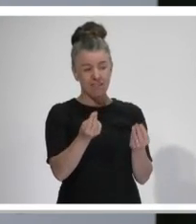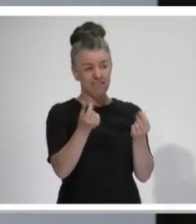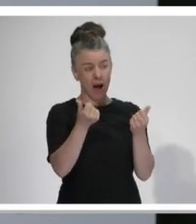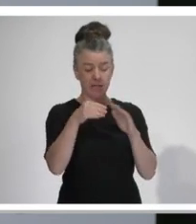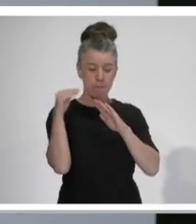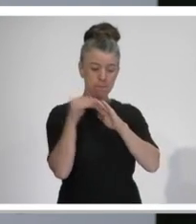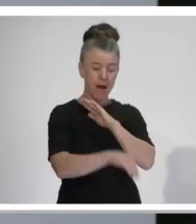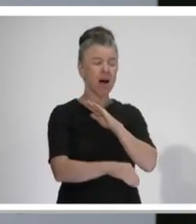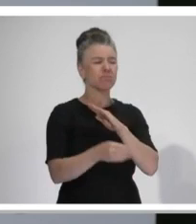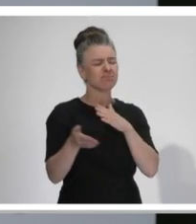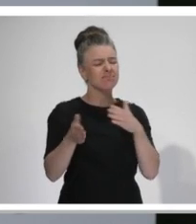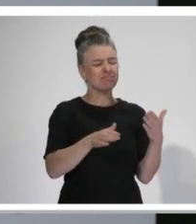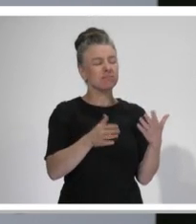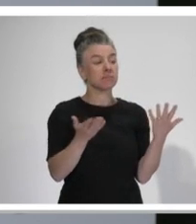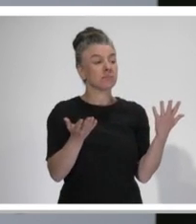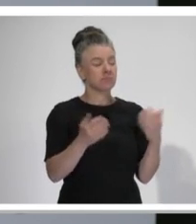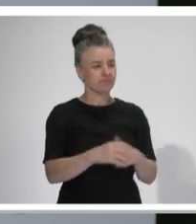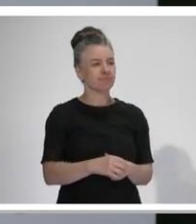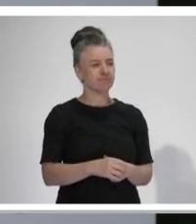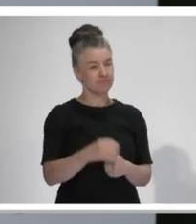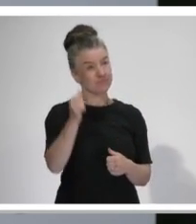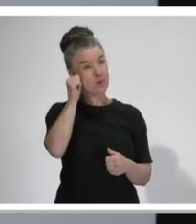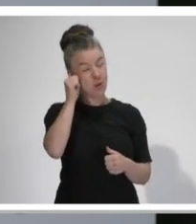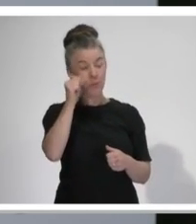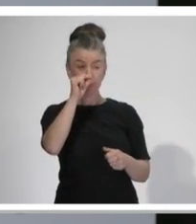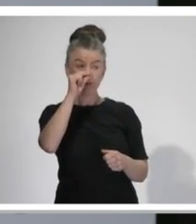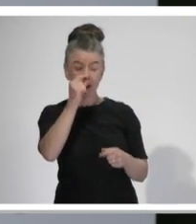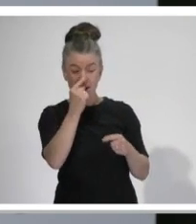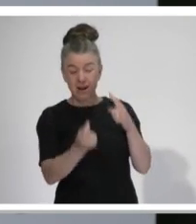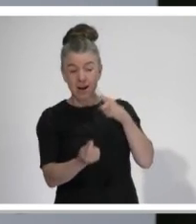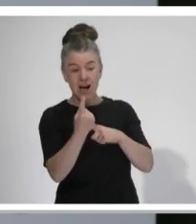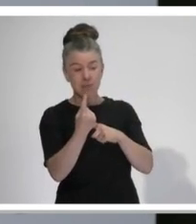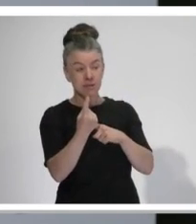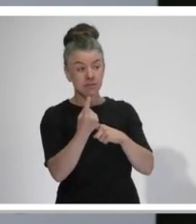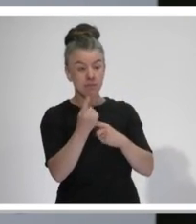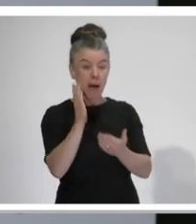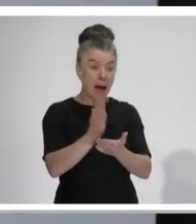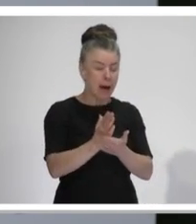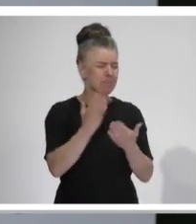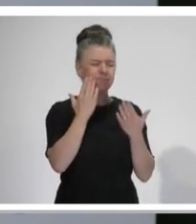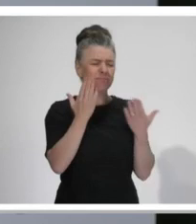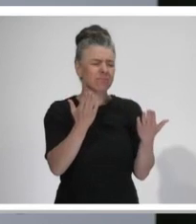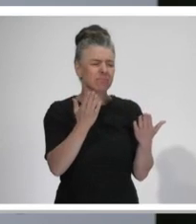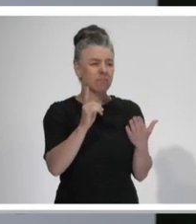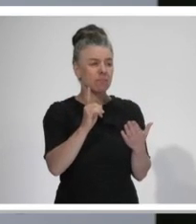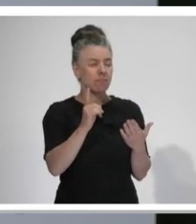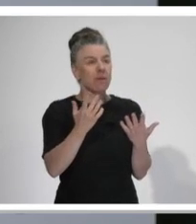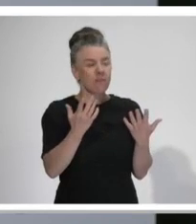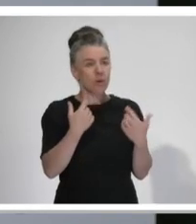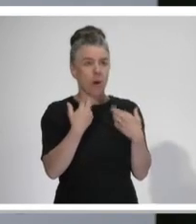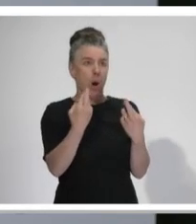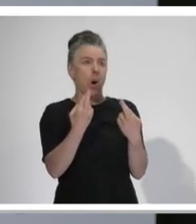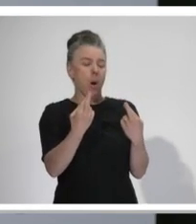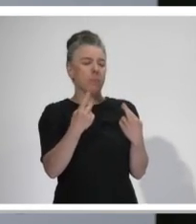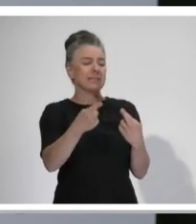quite quickly, and so we're aware that might be the case. That doesn't mean that it will happen, and of course we hope that it